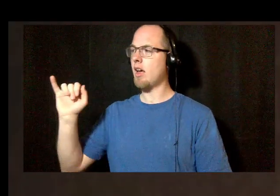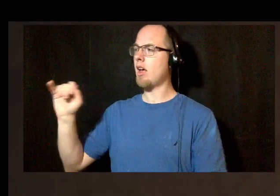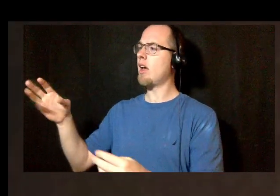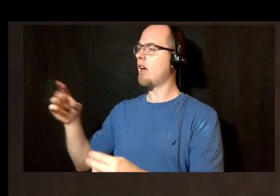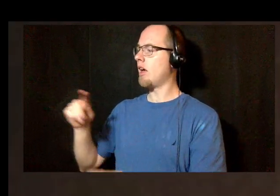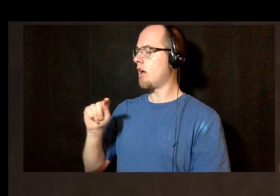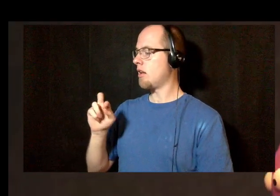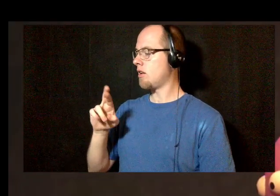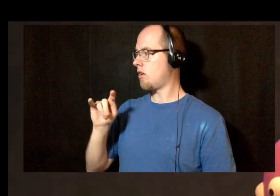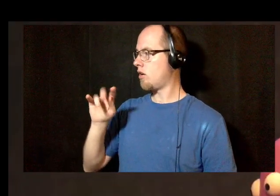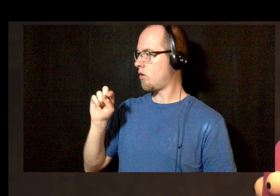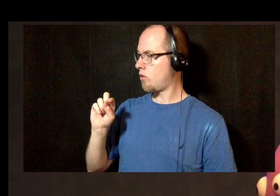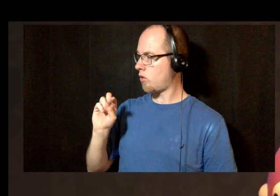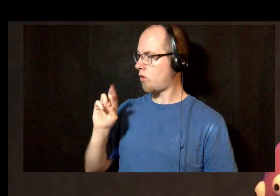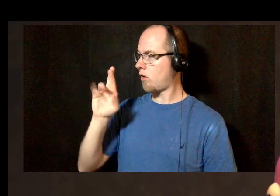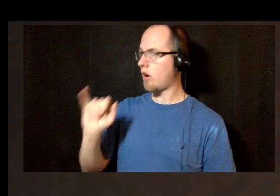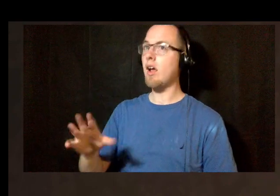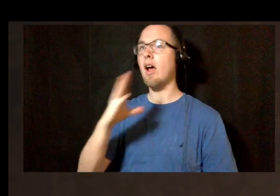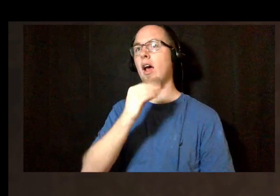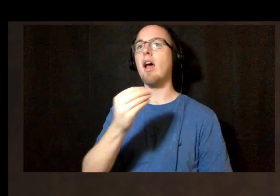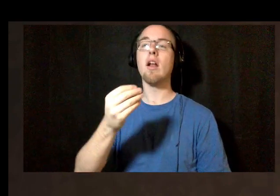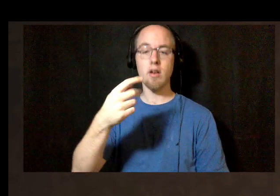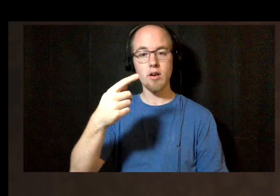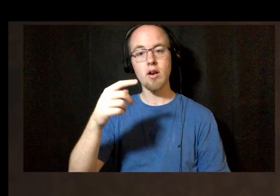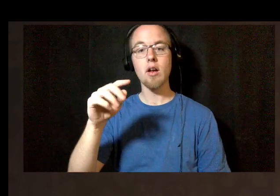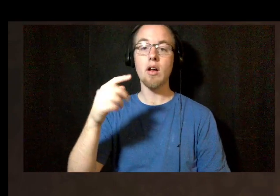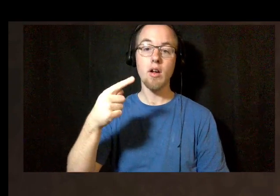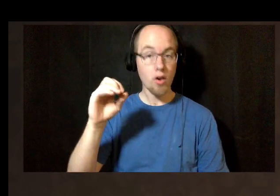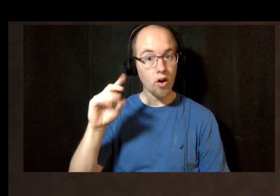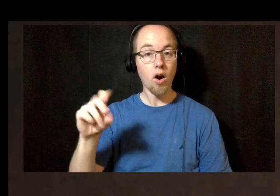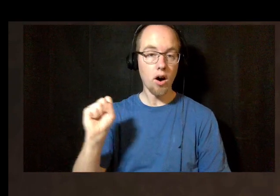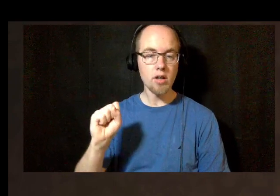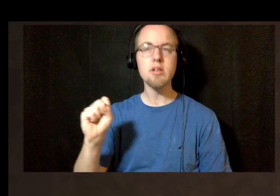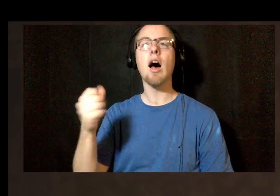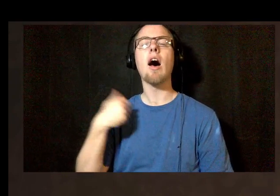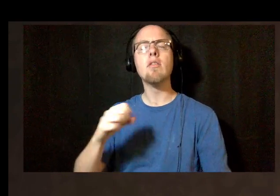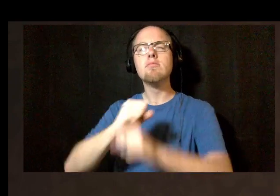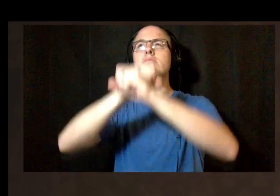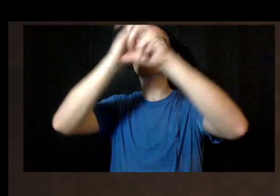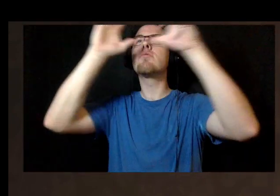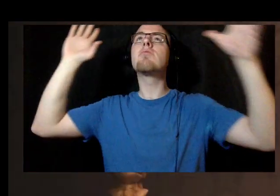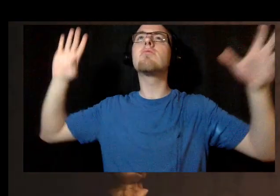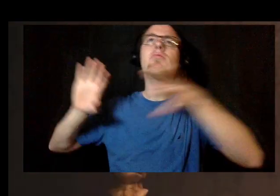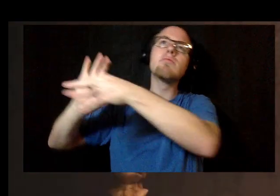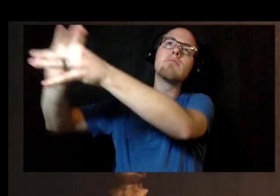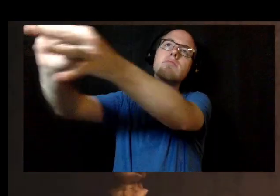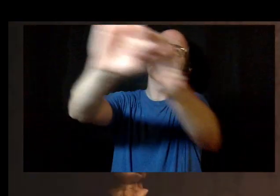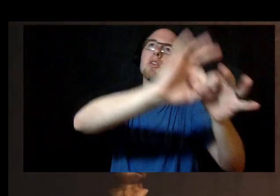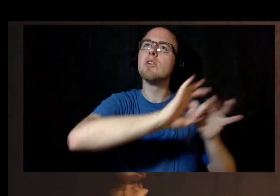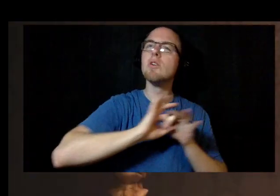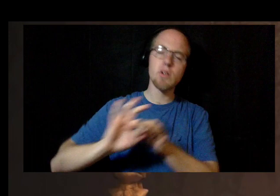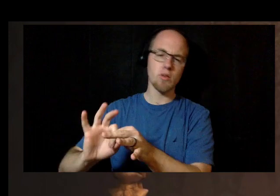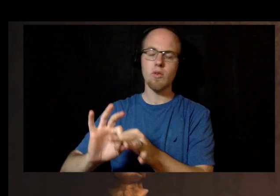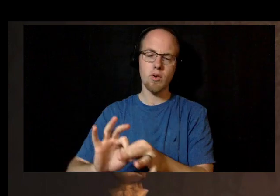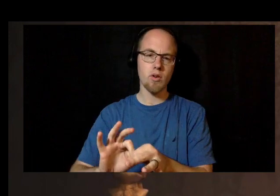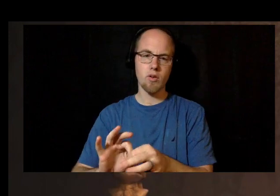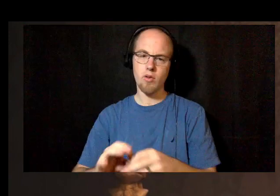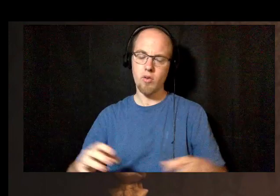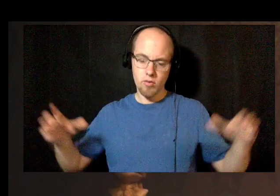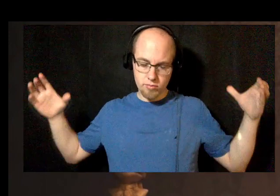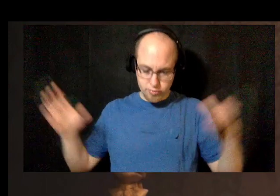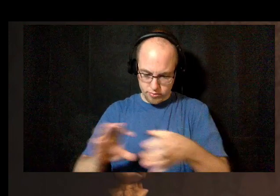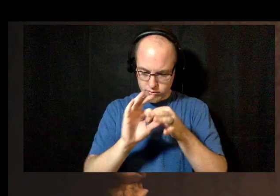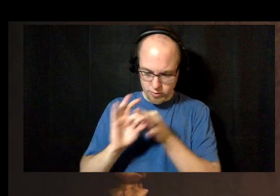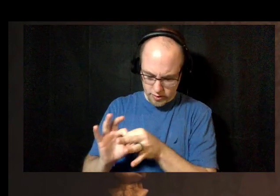deities to unite larger groups of people under an imaginary common factor. And it works a treat because we only really gather en masse on special